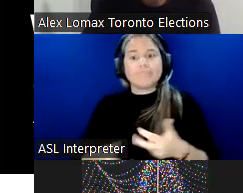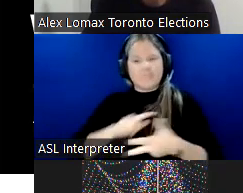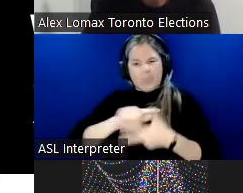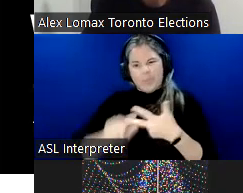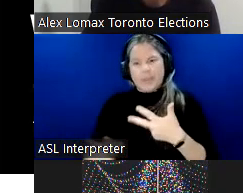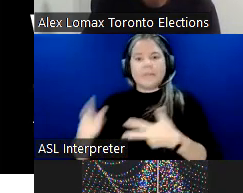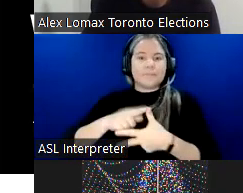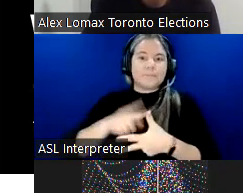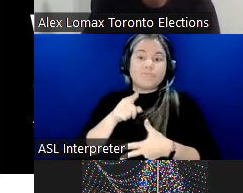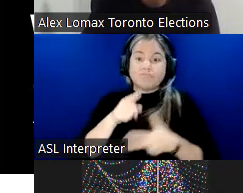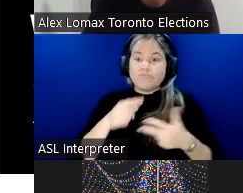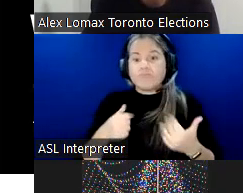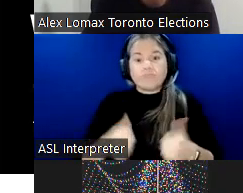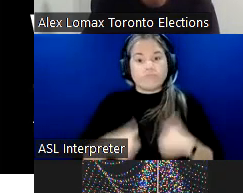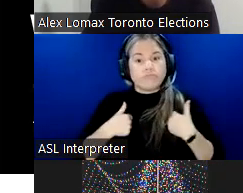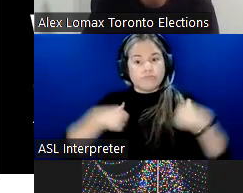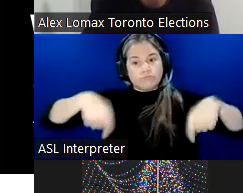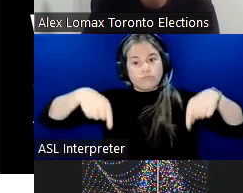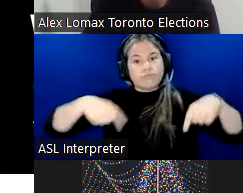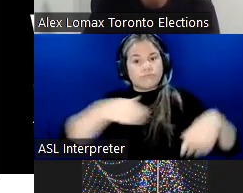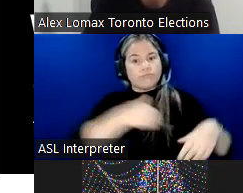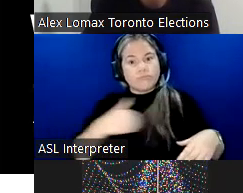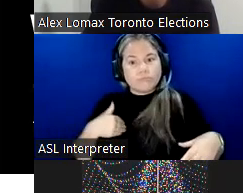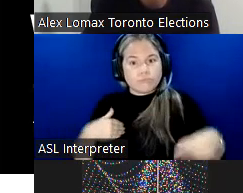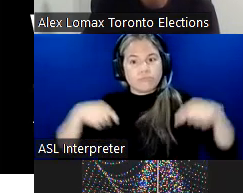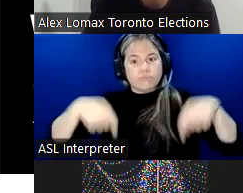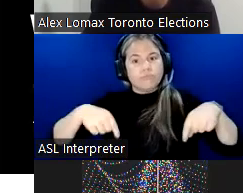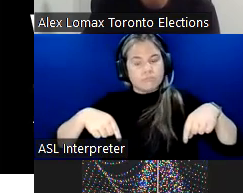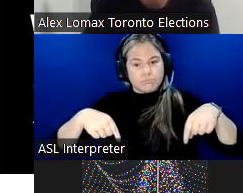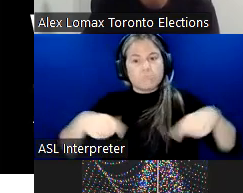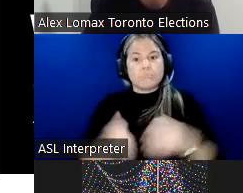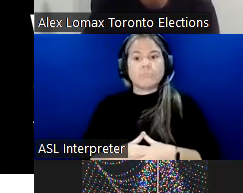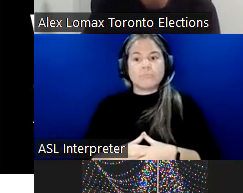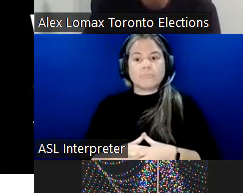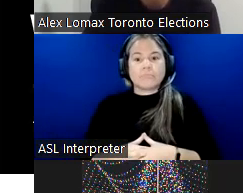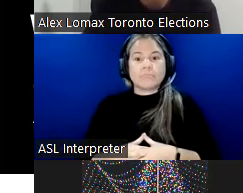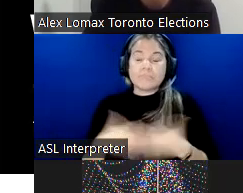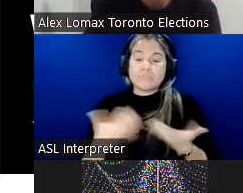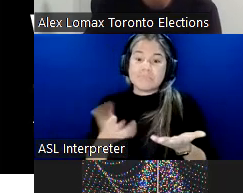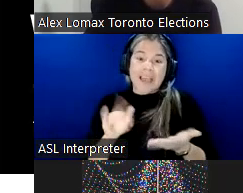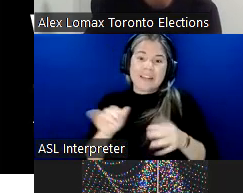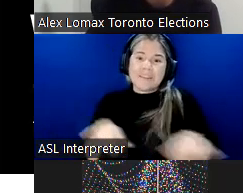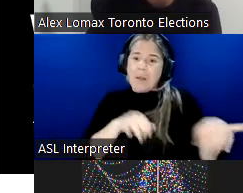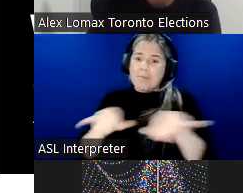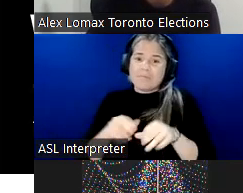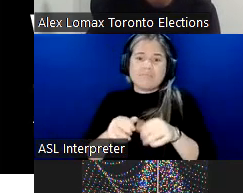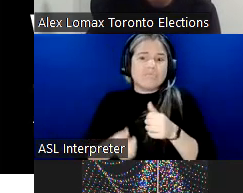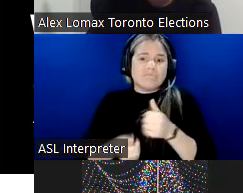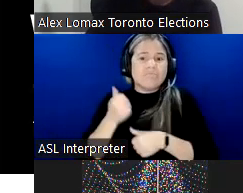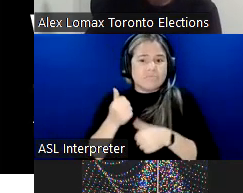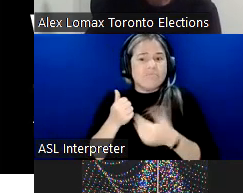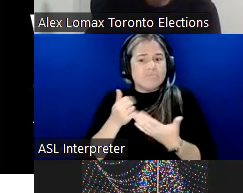as a resident elector. So this is if you live in the City of Toronto. Being a resident elector is the most common type of